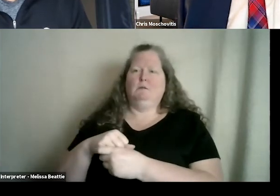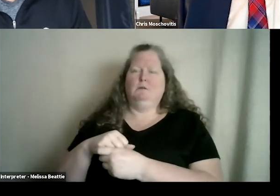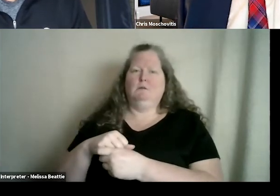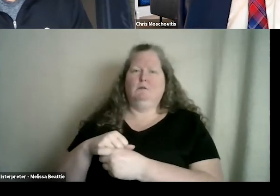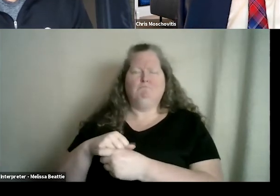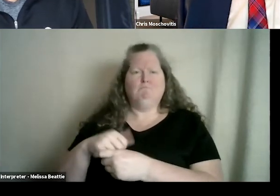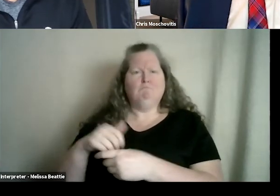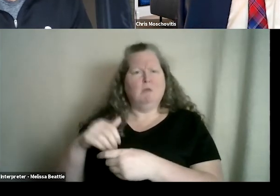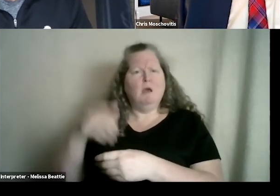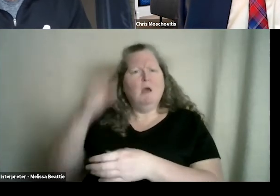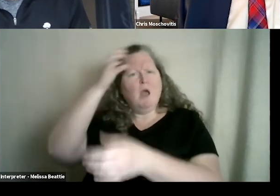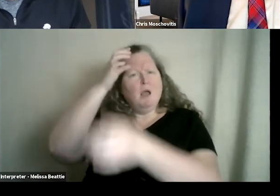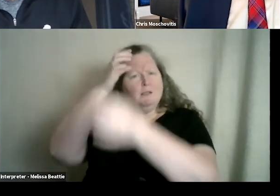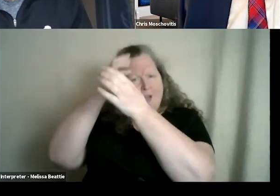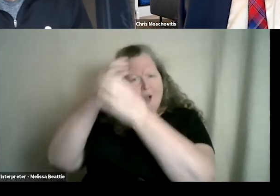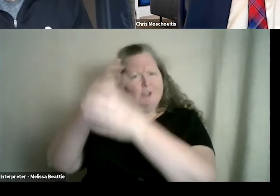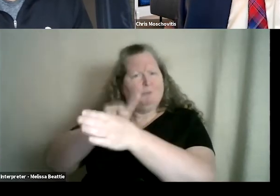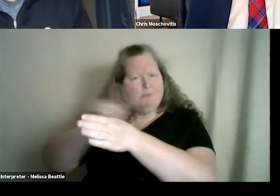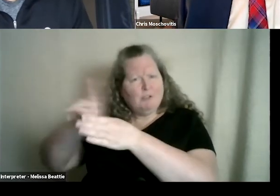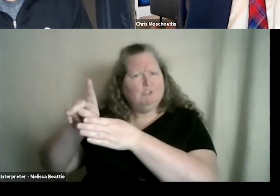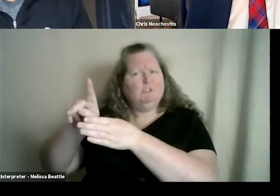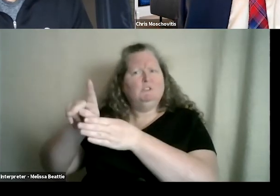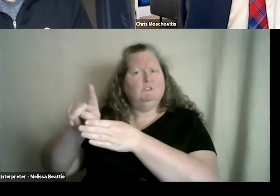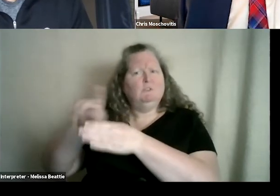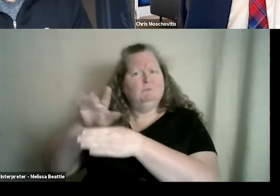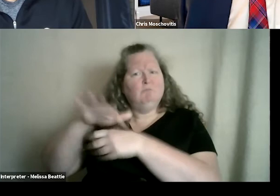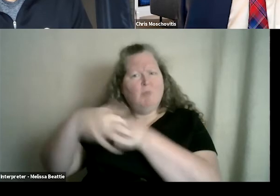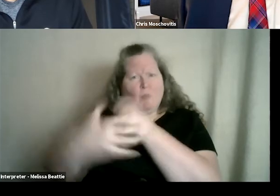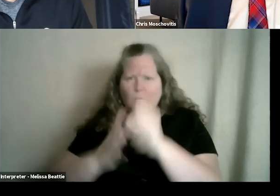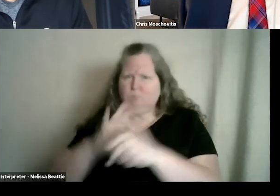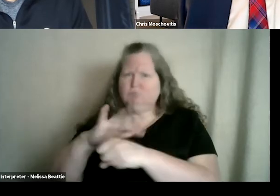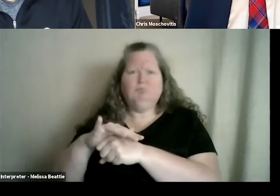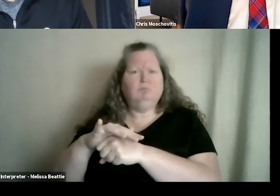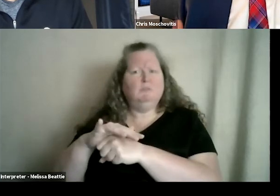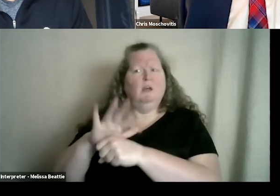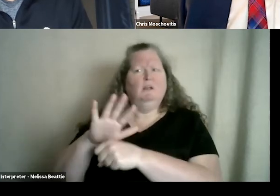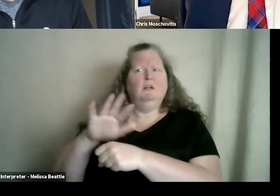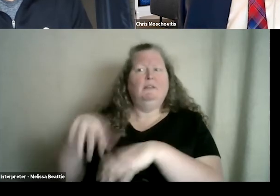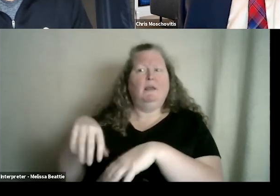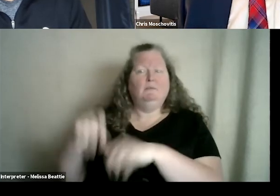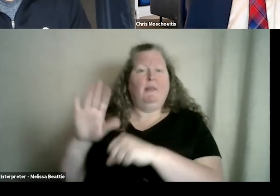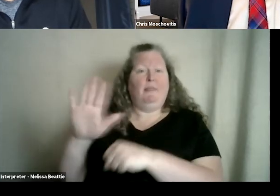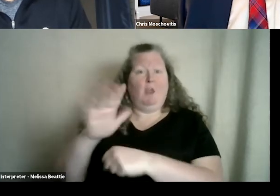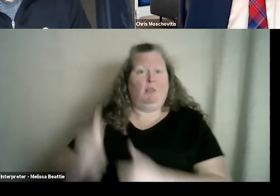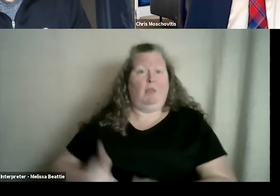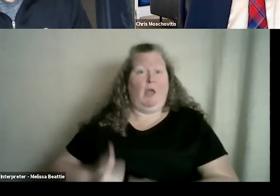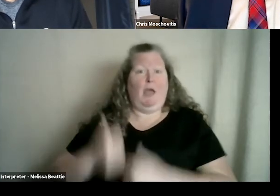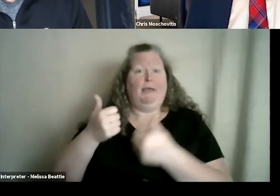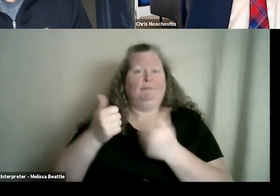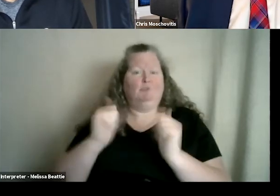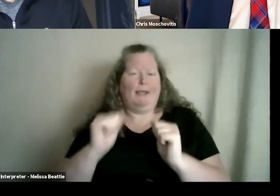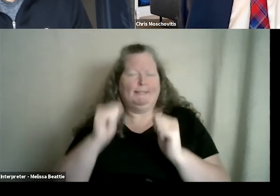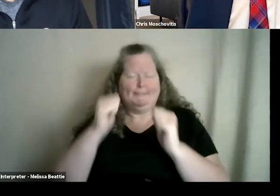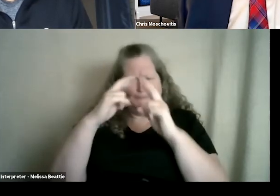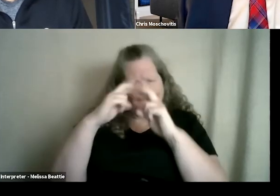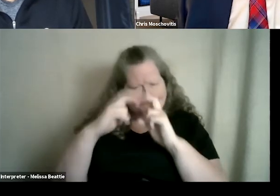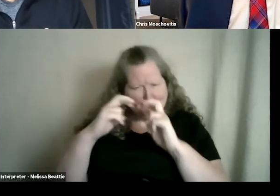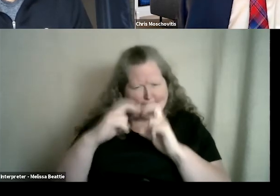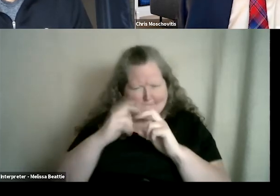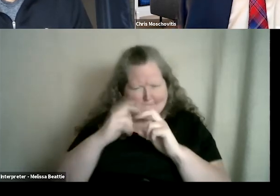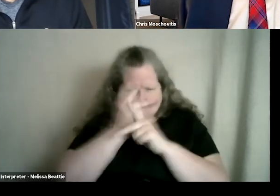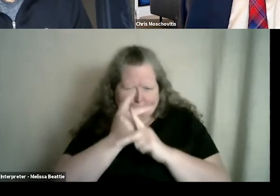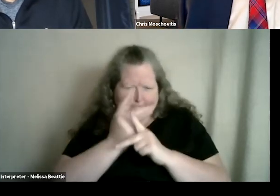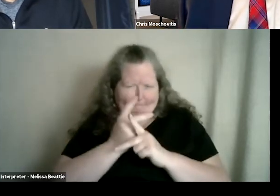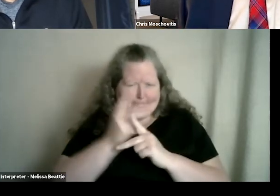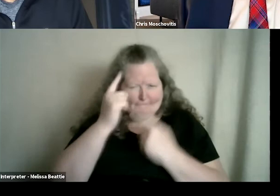scholars and professionals worldwide that spend their lives trying to think through these things and trying